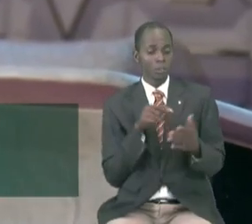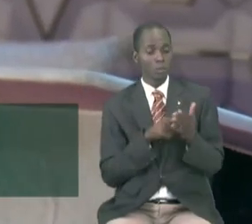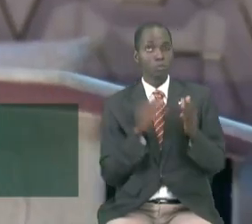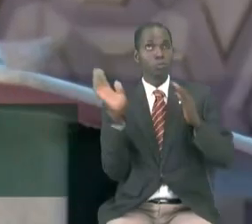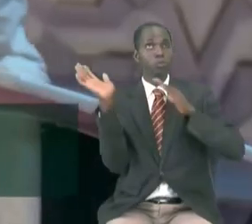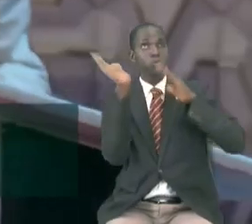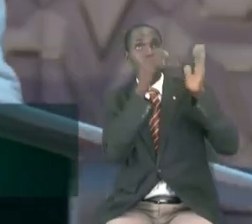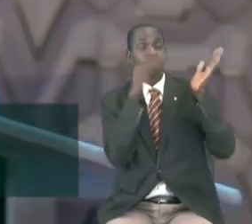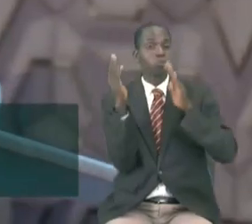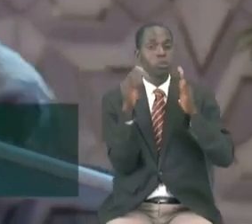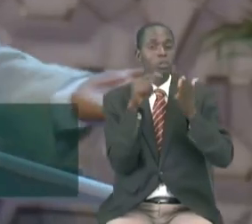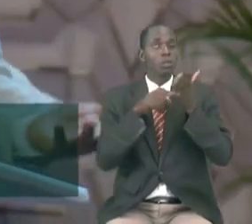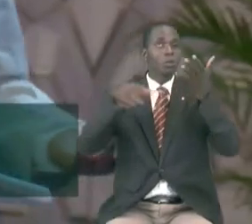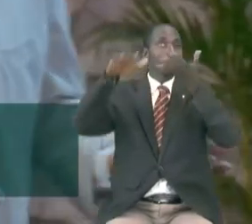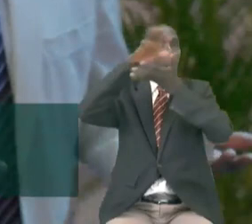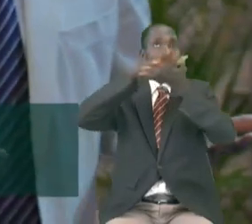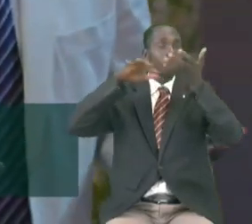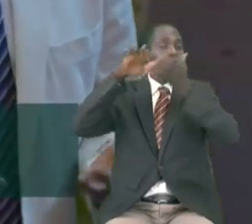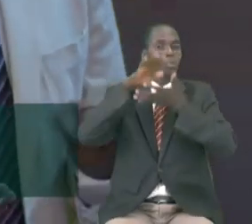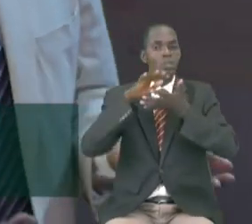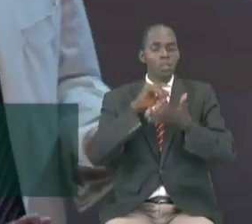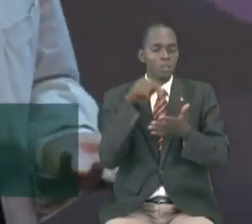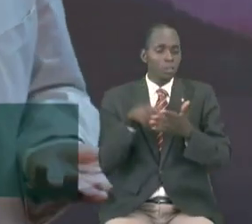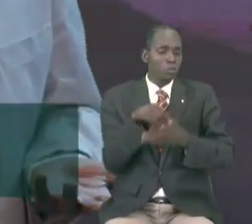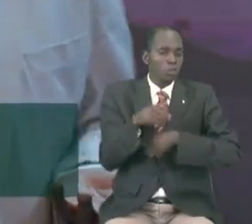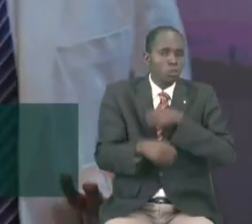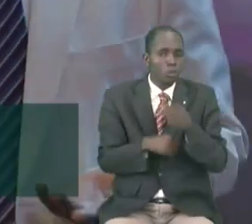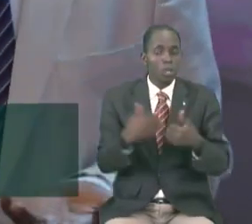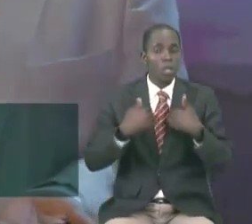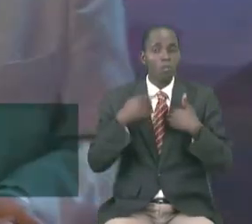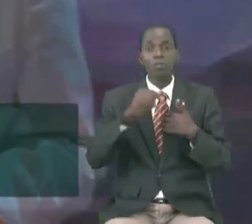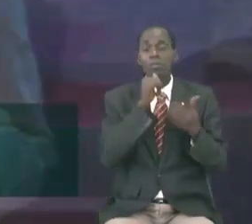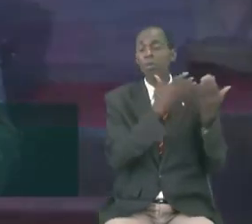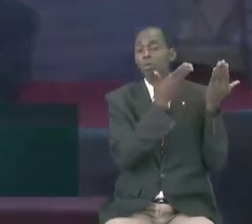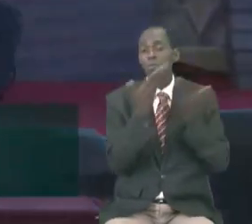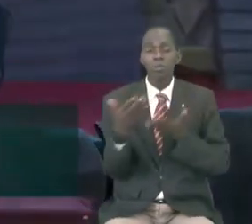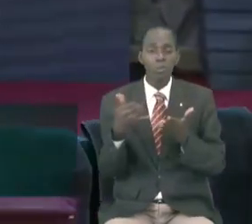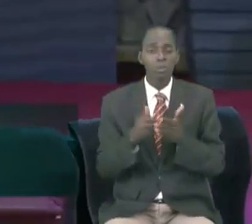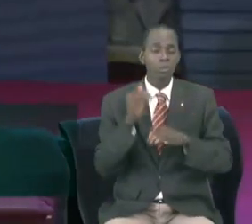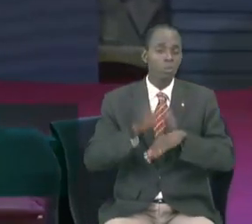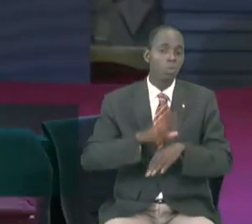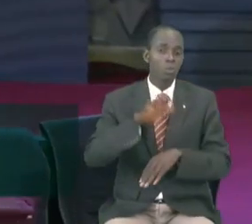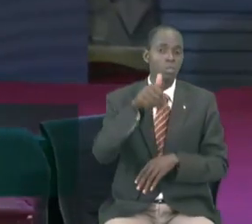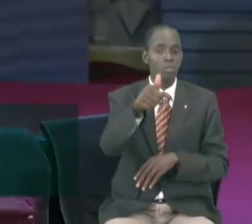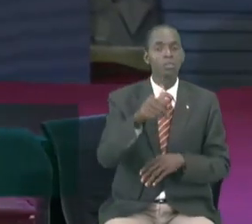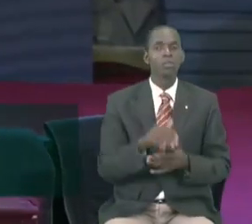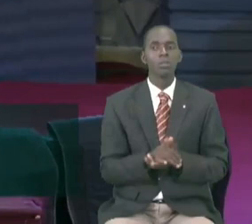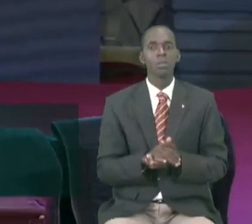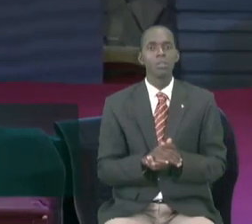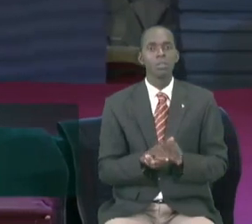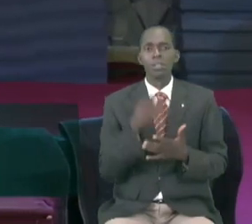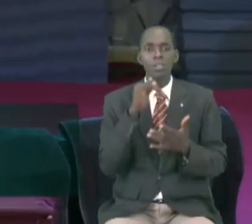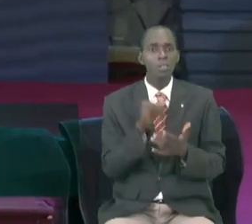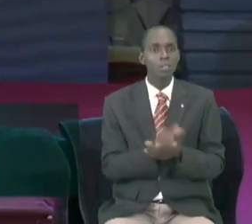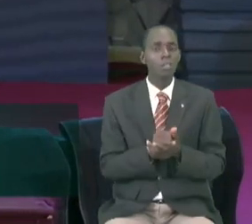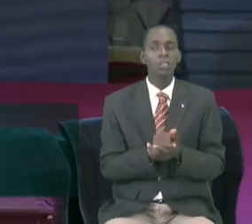You say, well, God, you sent a wind. That wasn't in my plan for you or with you. You were the one